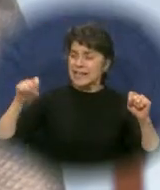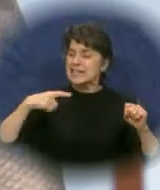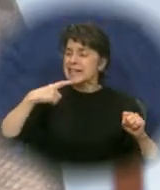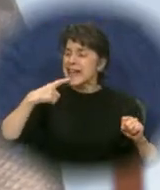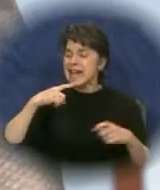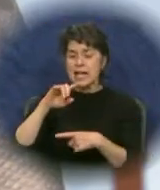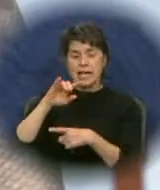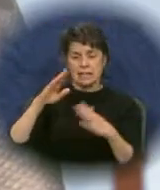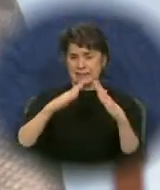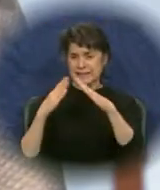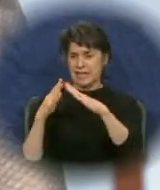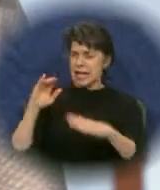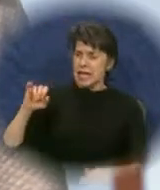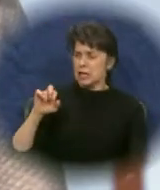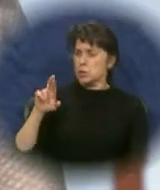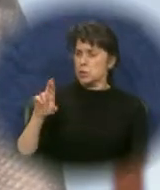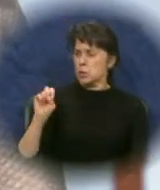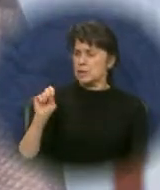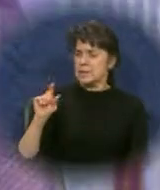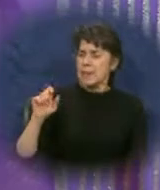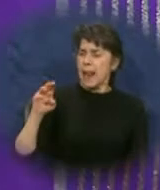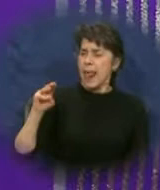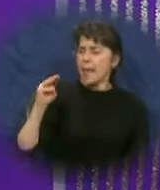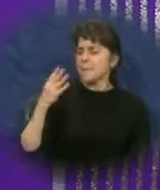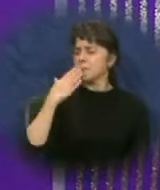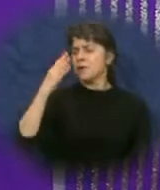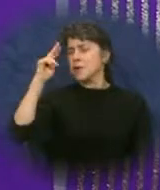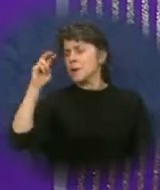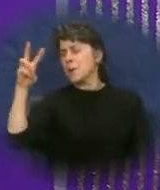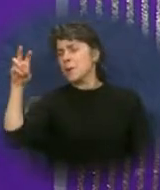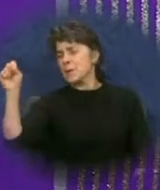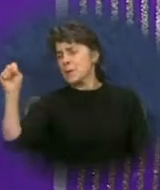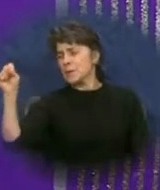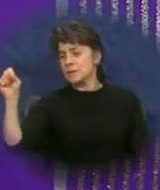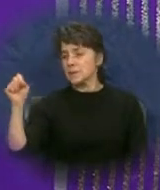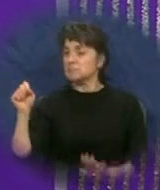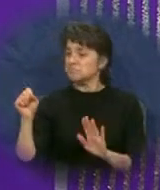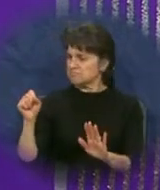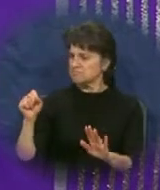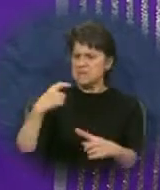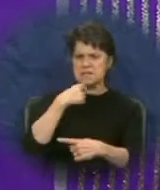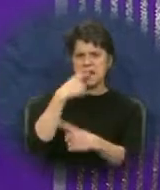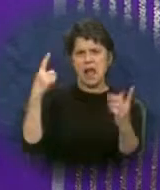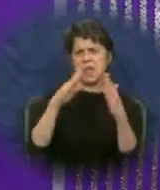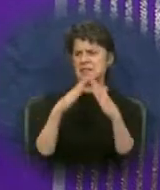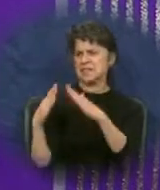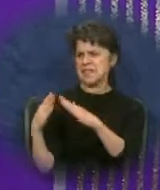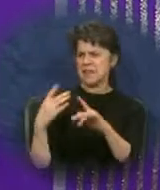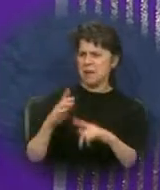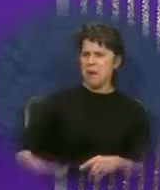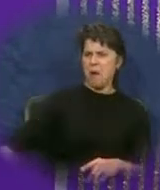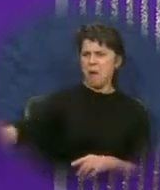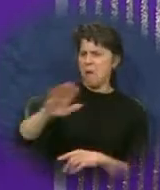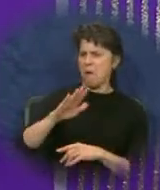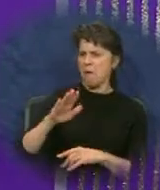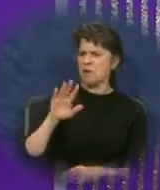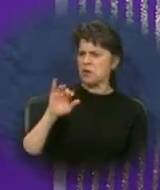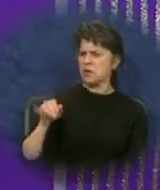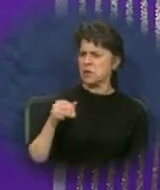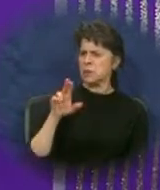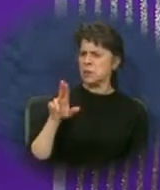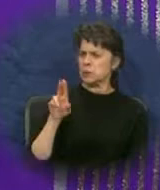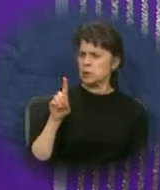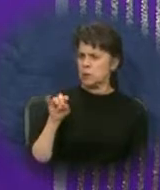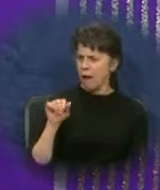herald of good news. Fear not to cry out and say to the cities of Judah, here is your